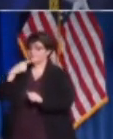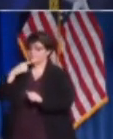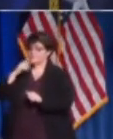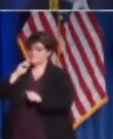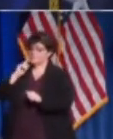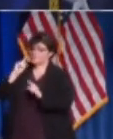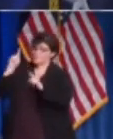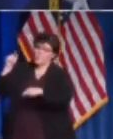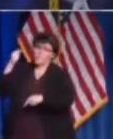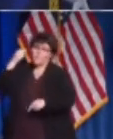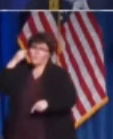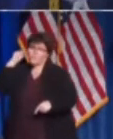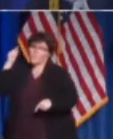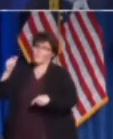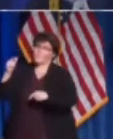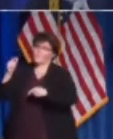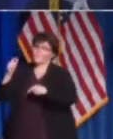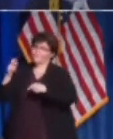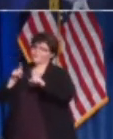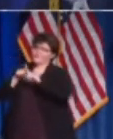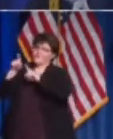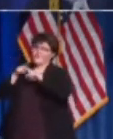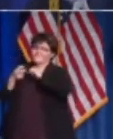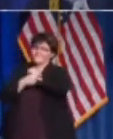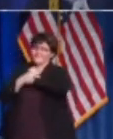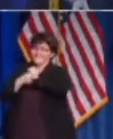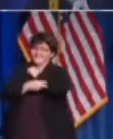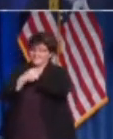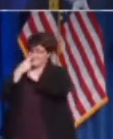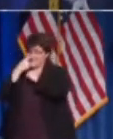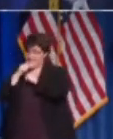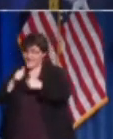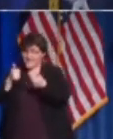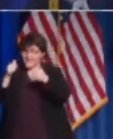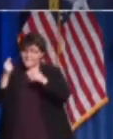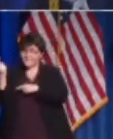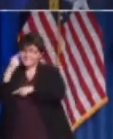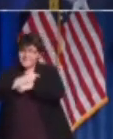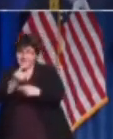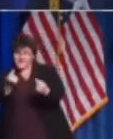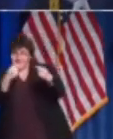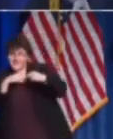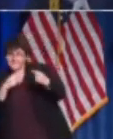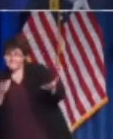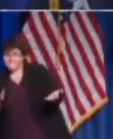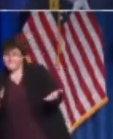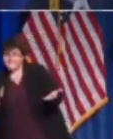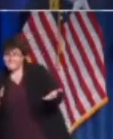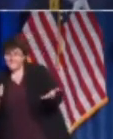said, can you do it any other day? It said it's $160 million. I said, I'm there.